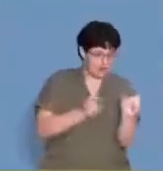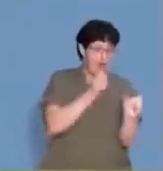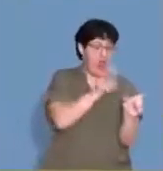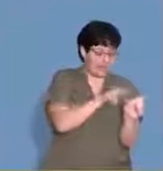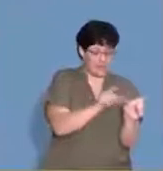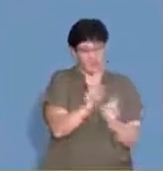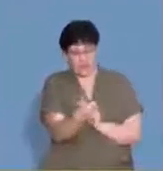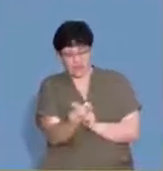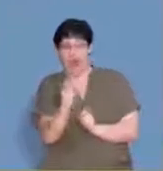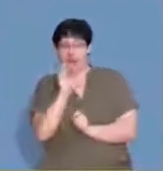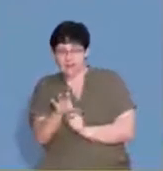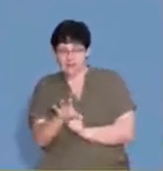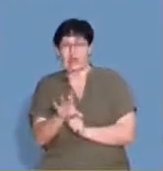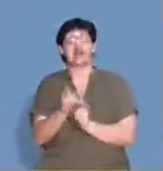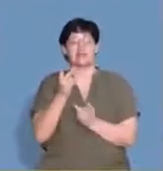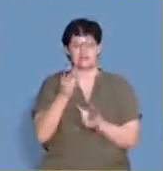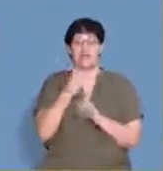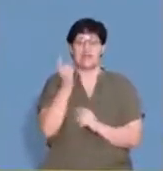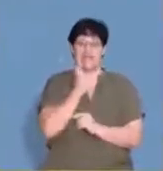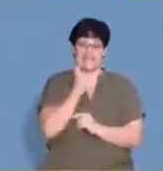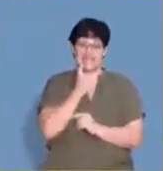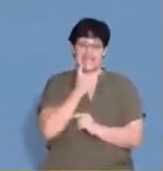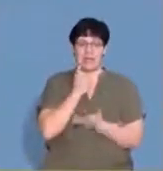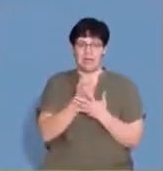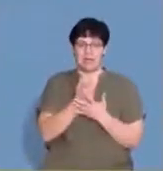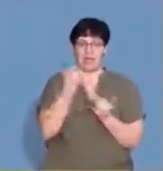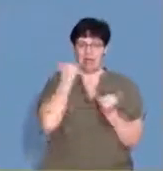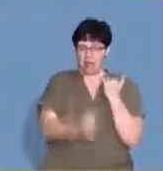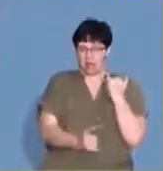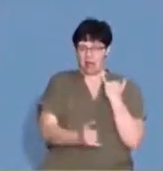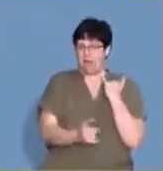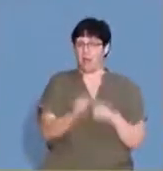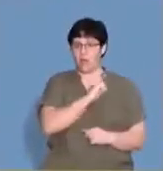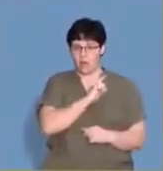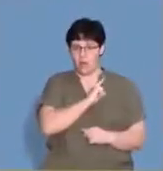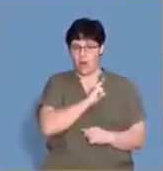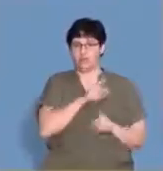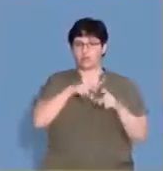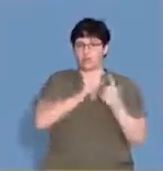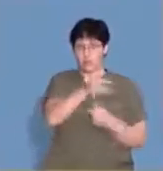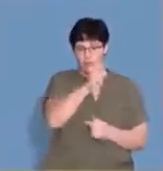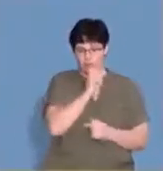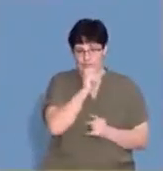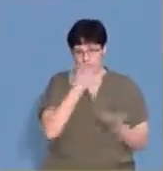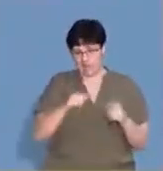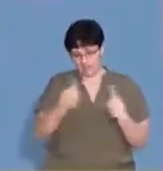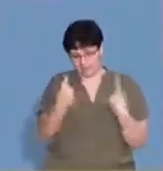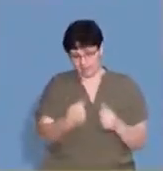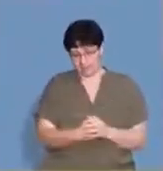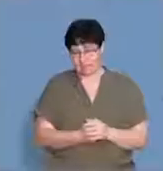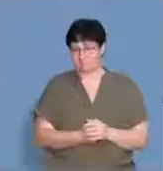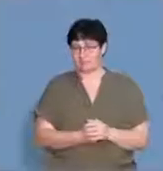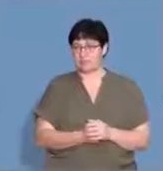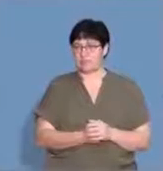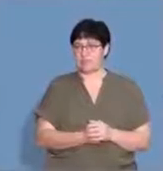to do. It'll just make it easier, and hopefully you won't get a calculation error because of the tools that you're using. Right, let's go back